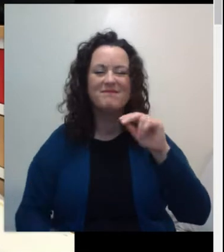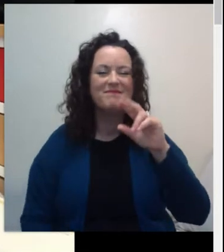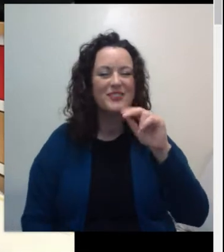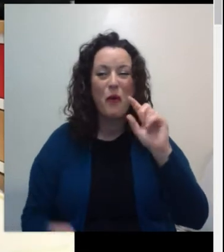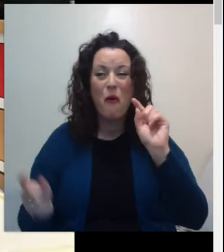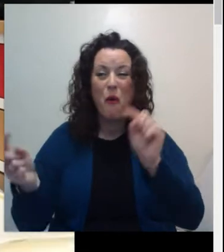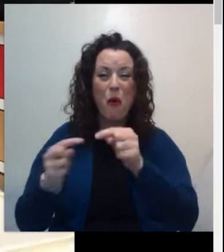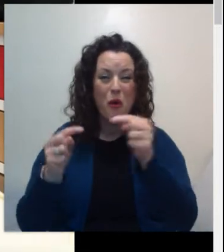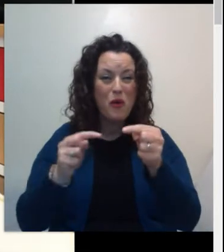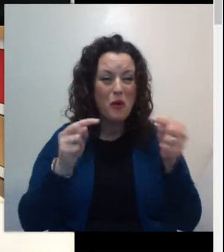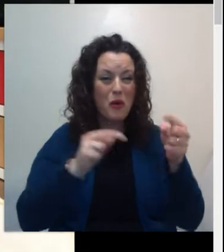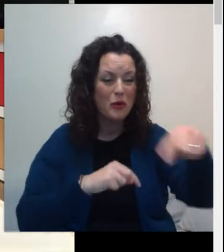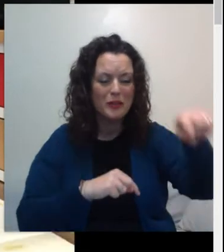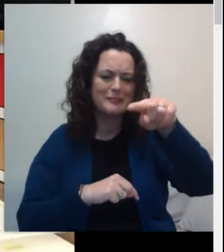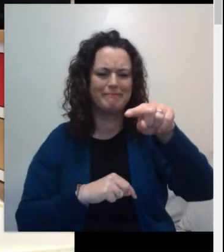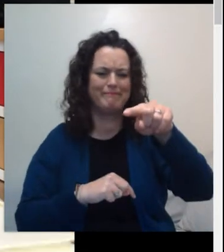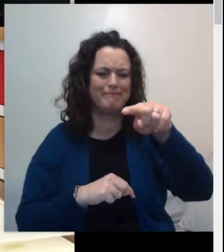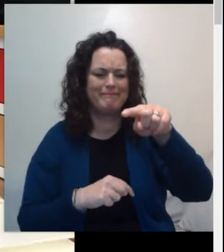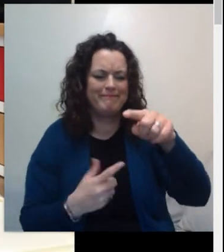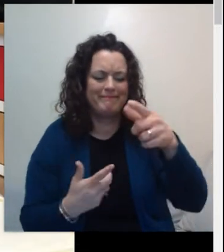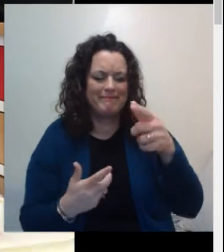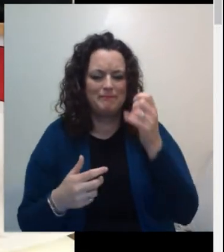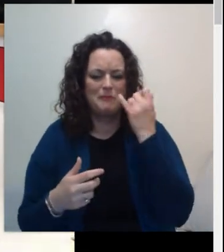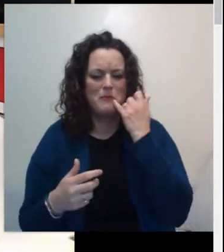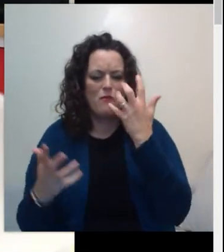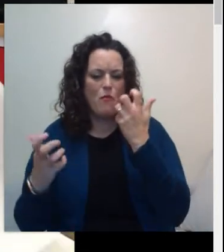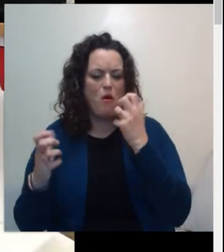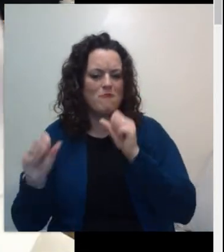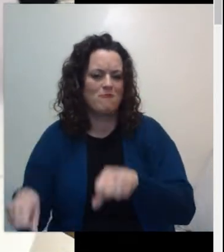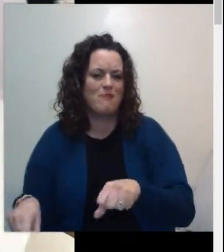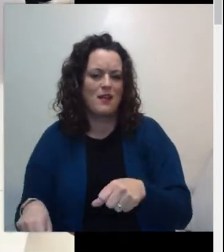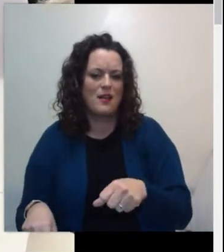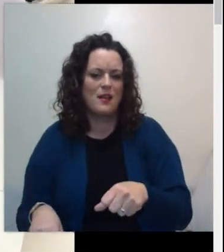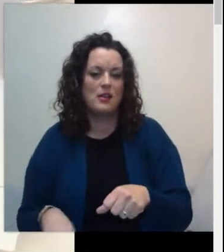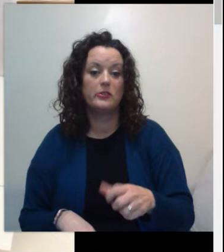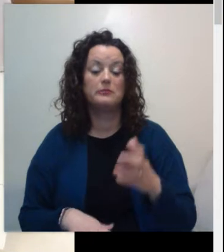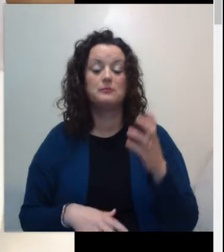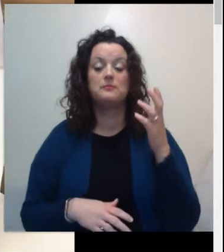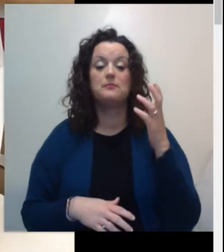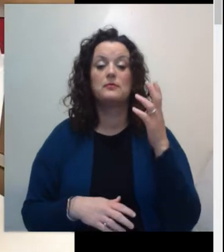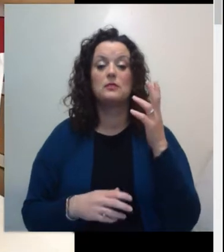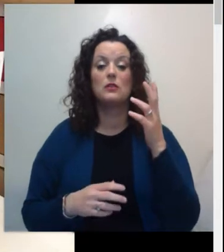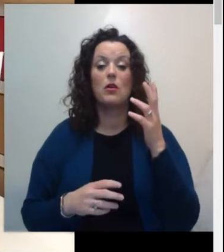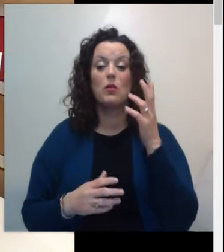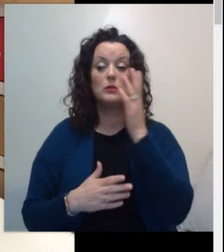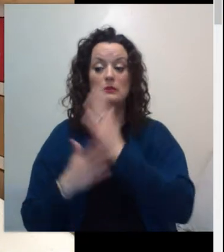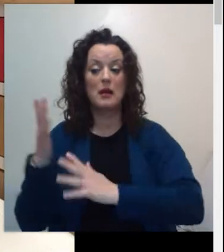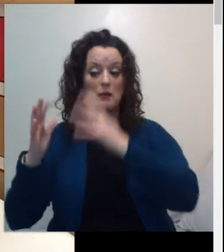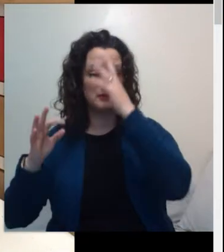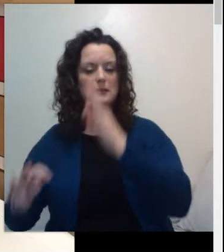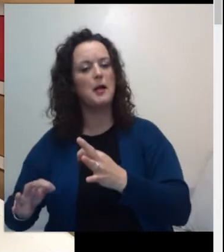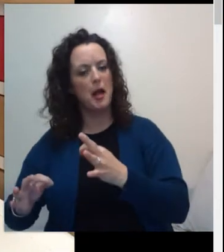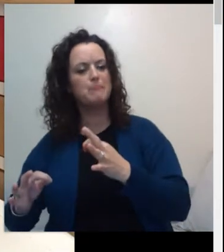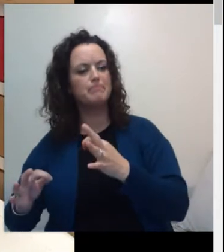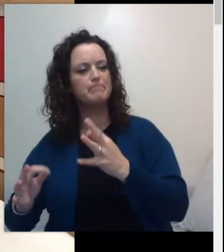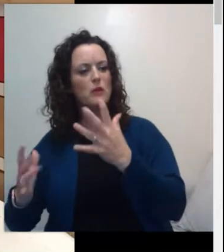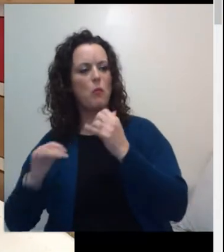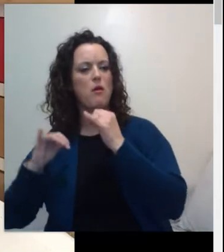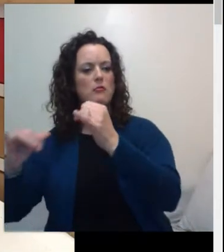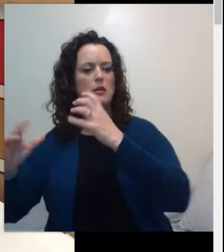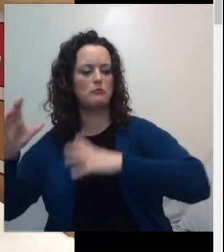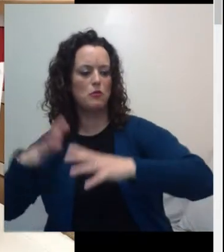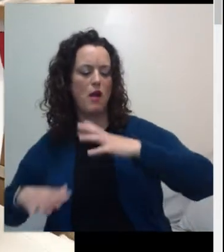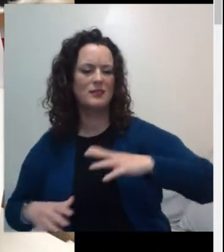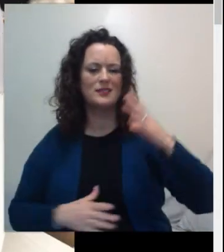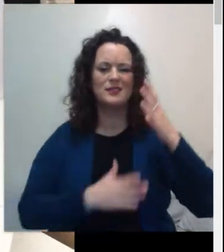So there's no reason not to do it. So some of them decide to get dressed, and some of them